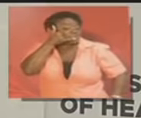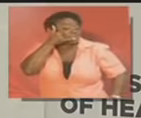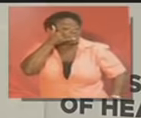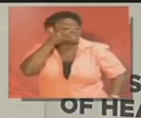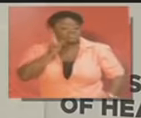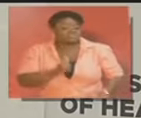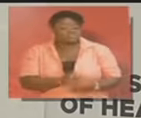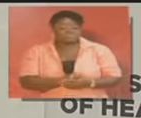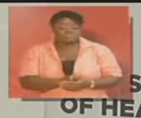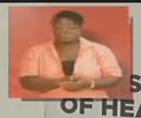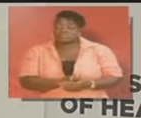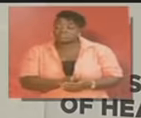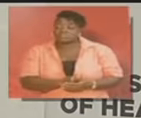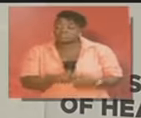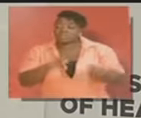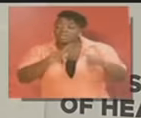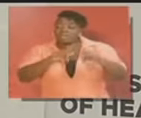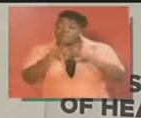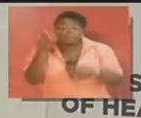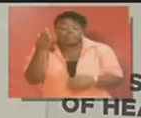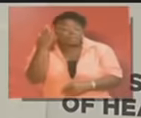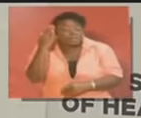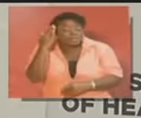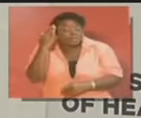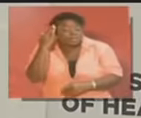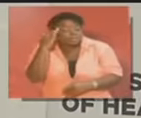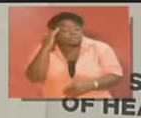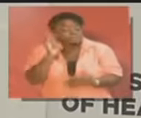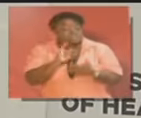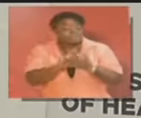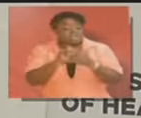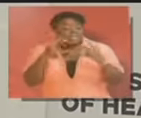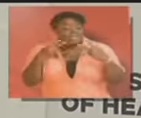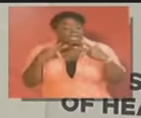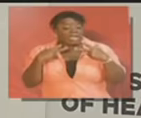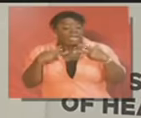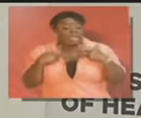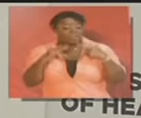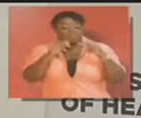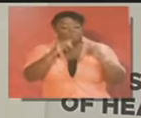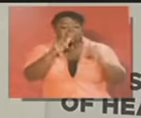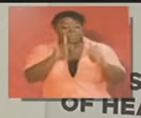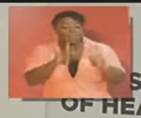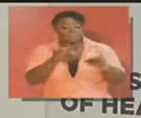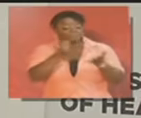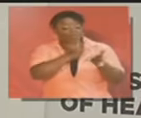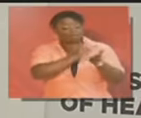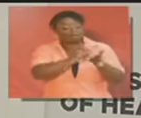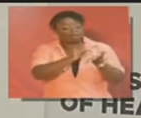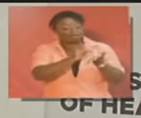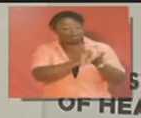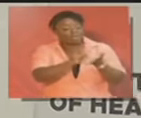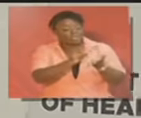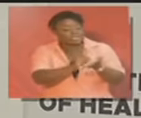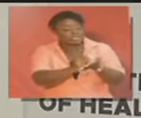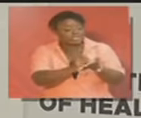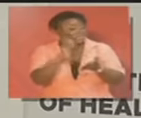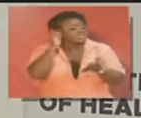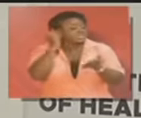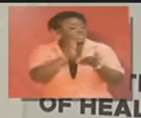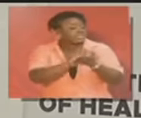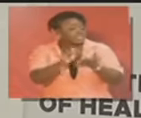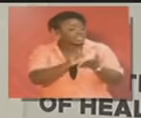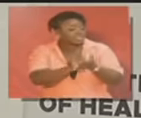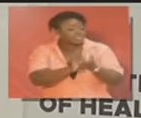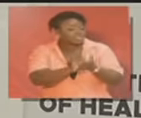but recognizing that you have our data entry clerk who is answering calls and putting in data